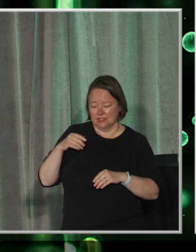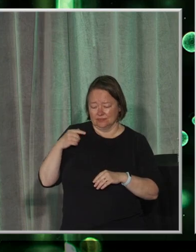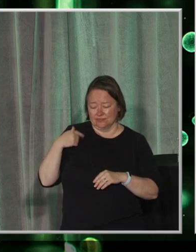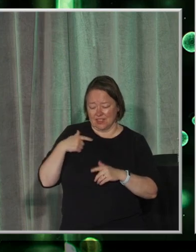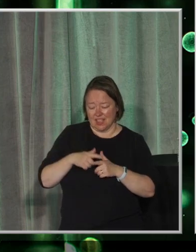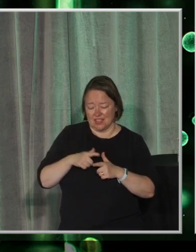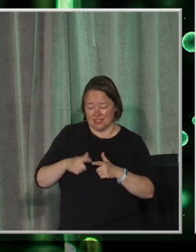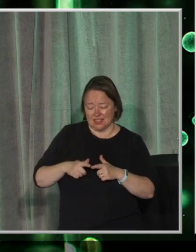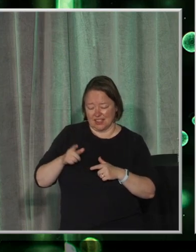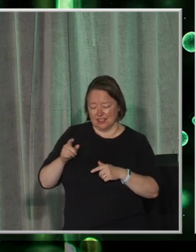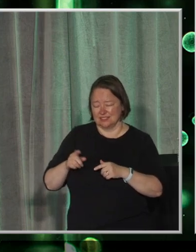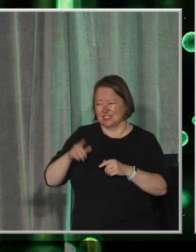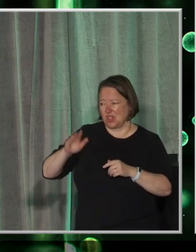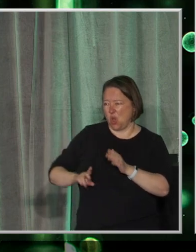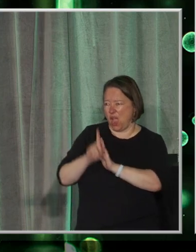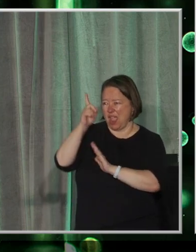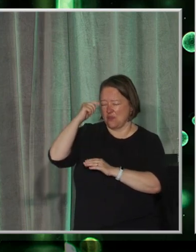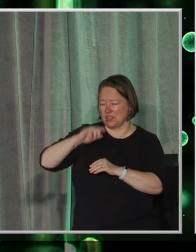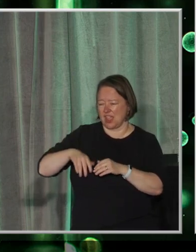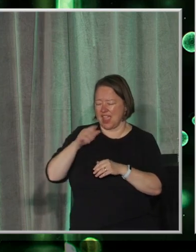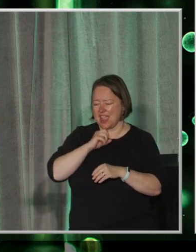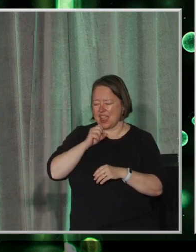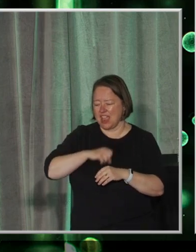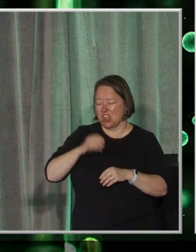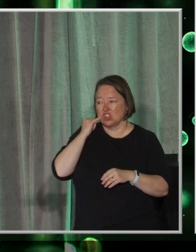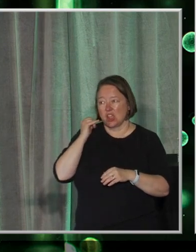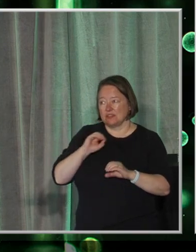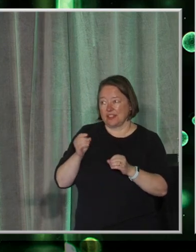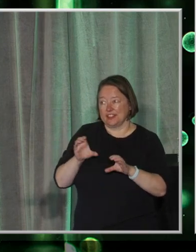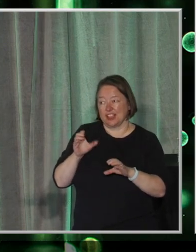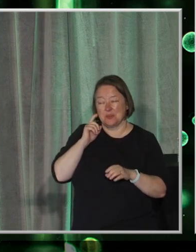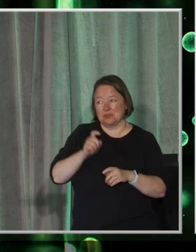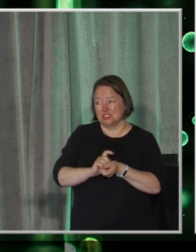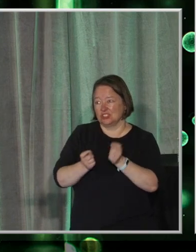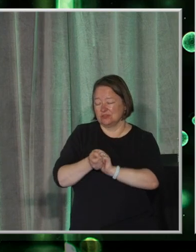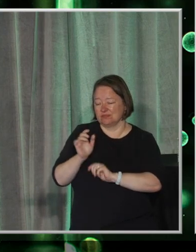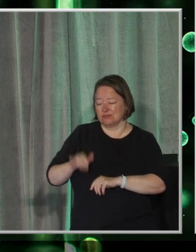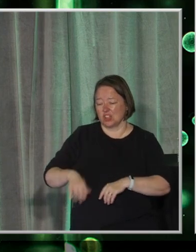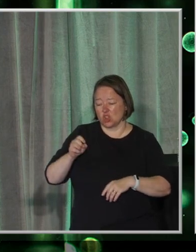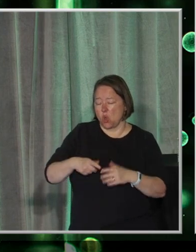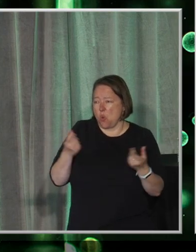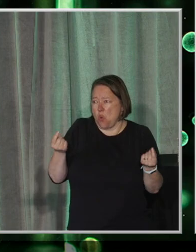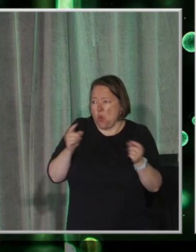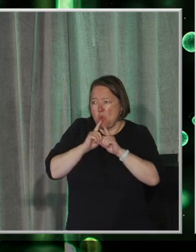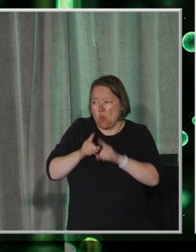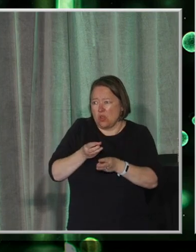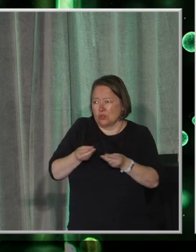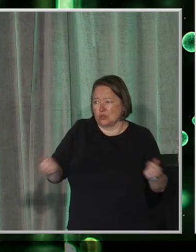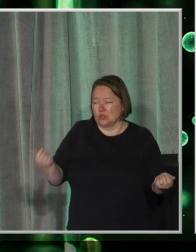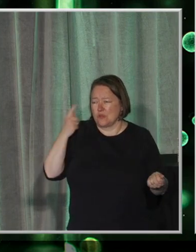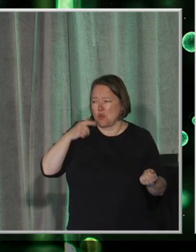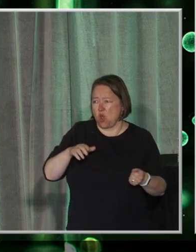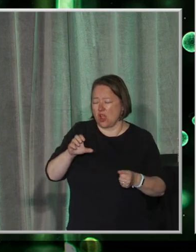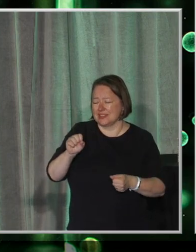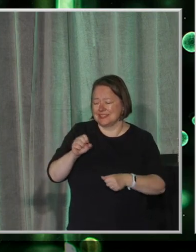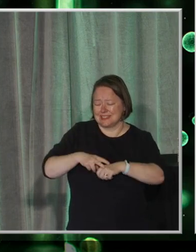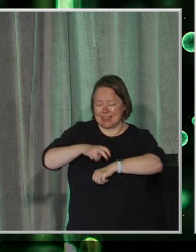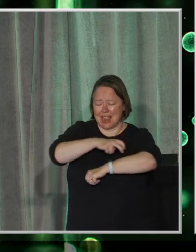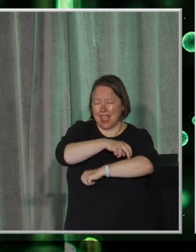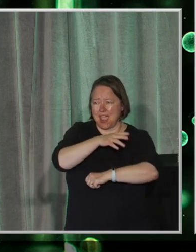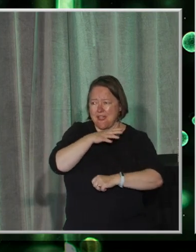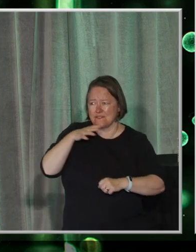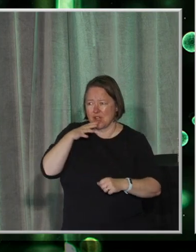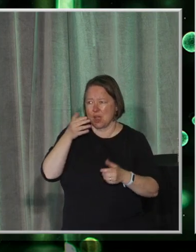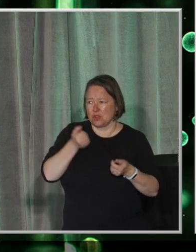situation, and it will remain like this if nothing is done. Next. So then what is the solution that Senene Farm is trying to bring on the